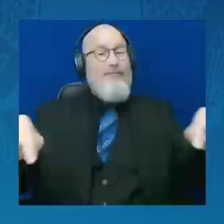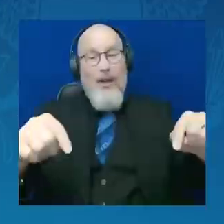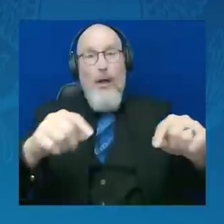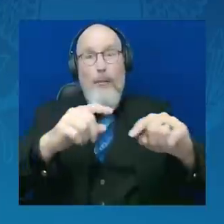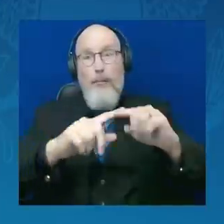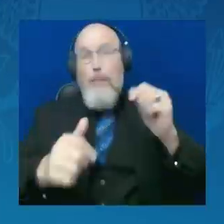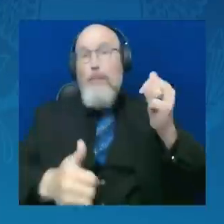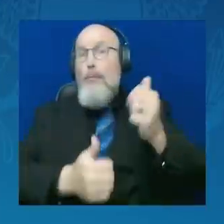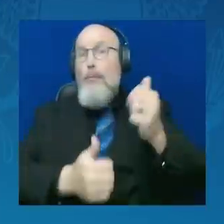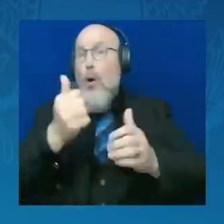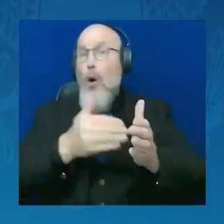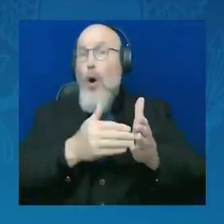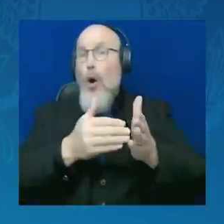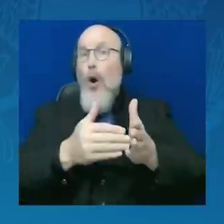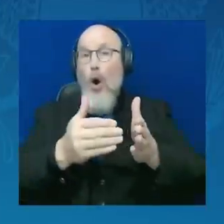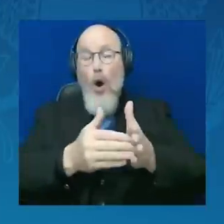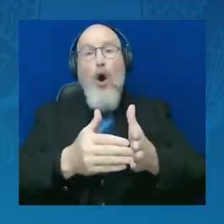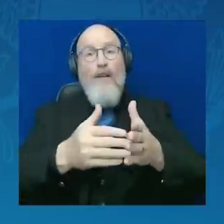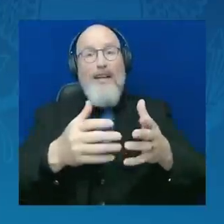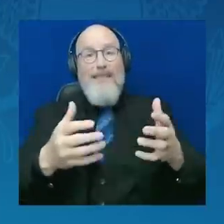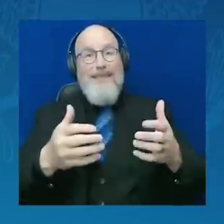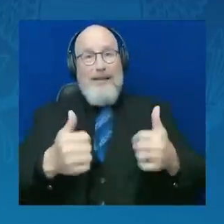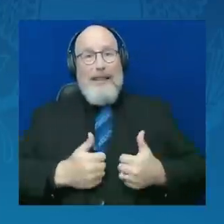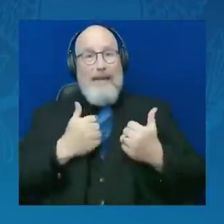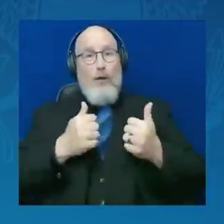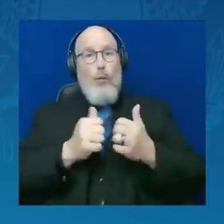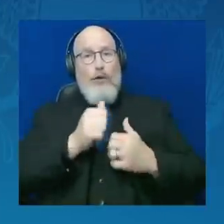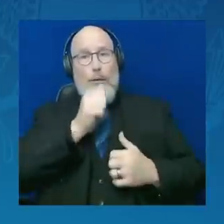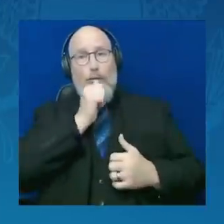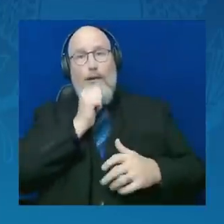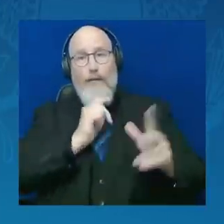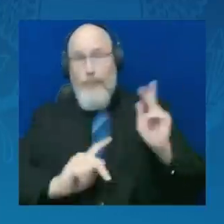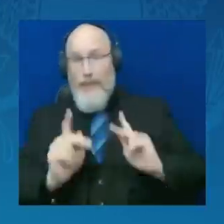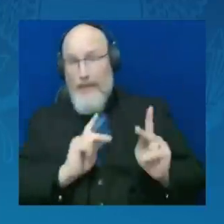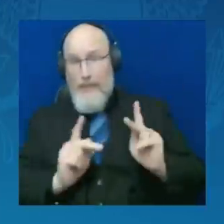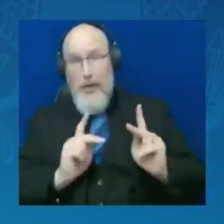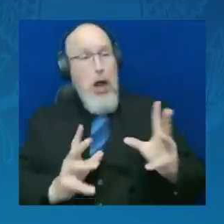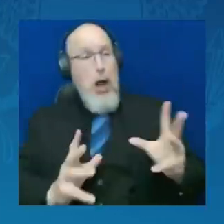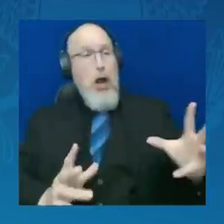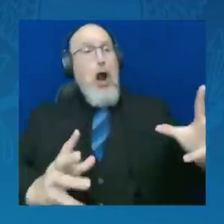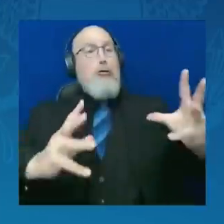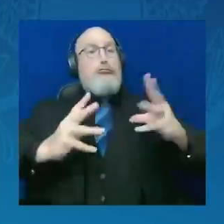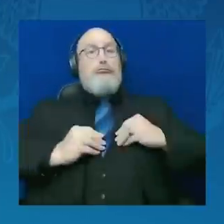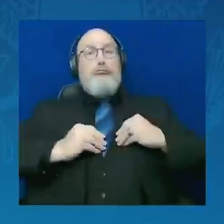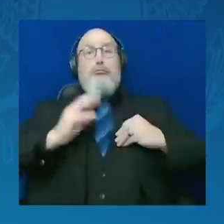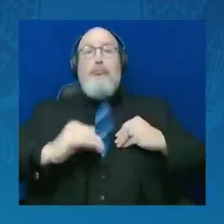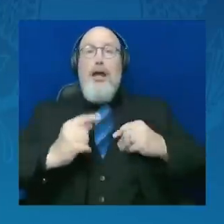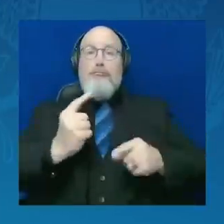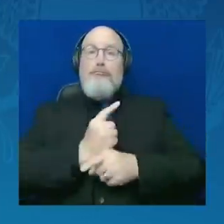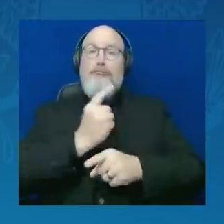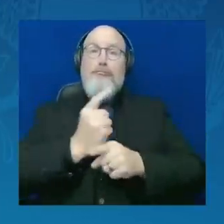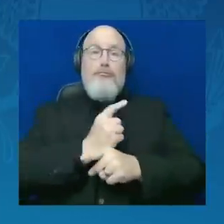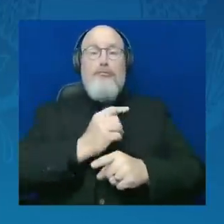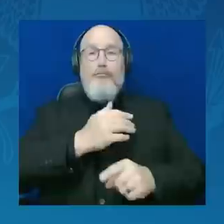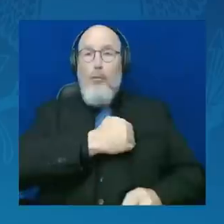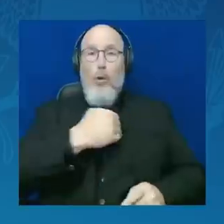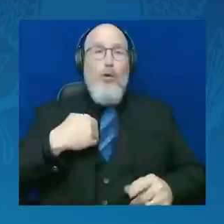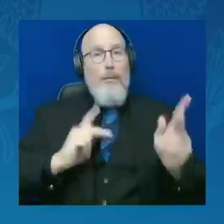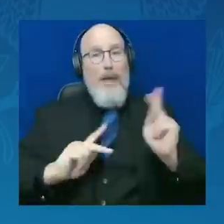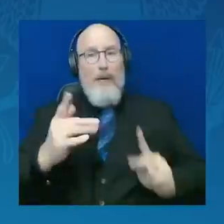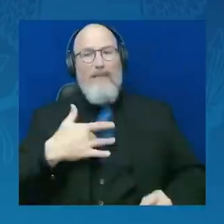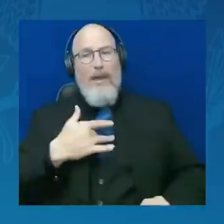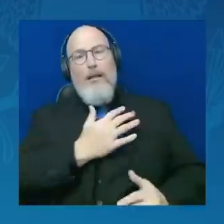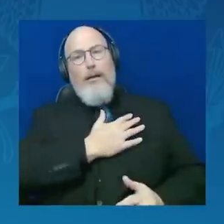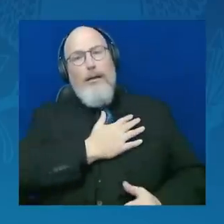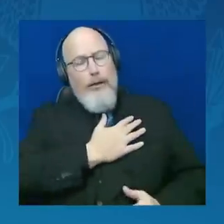private people. They have been received by ordinary Polish people who feel deep in their hearts that they should extend a helping